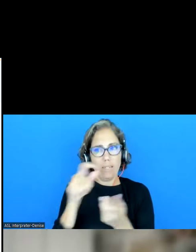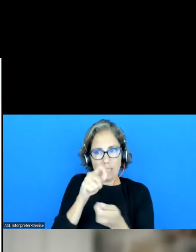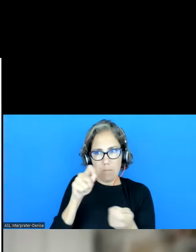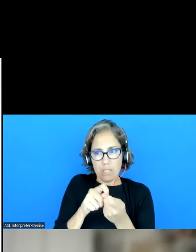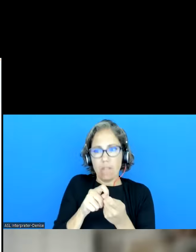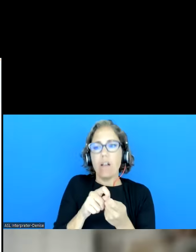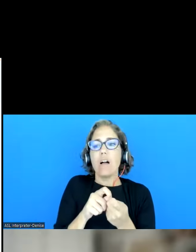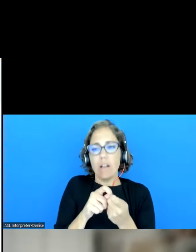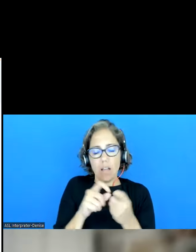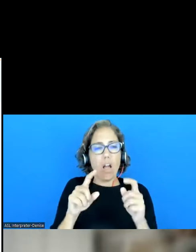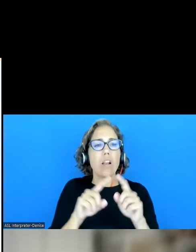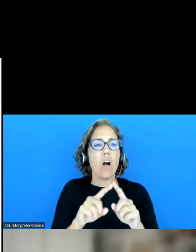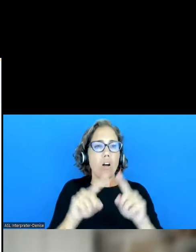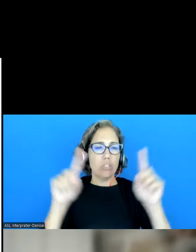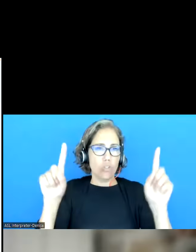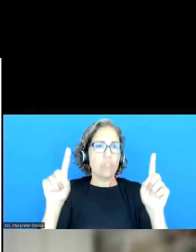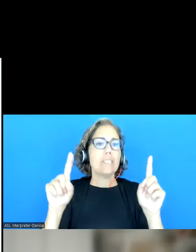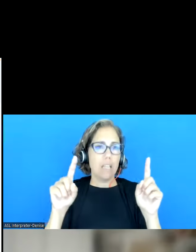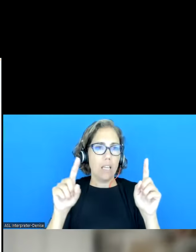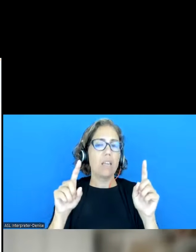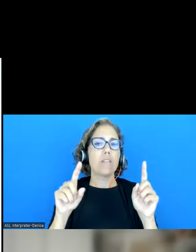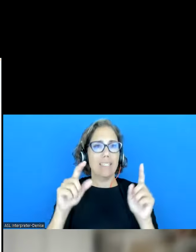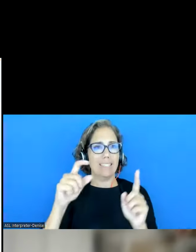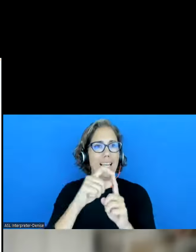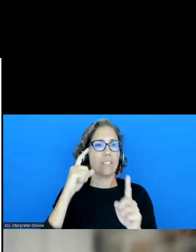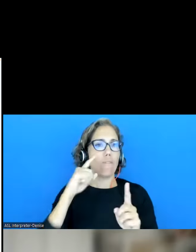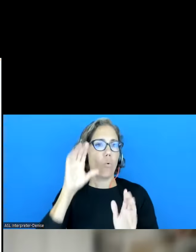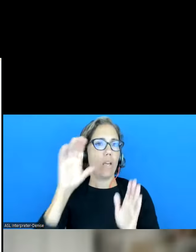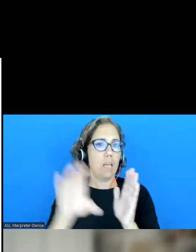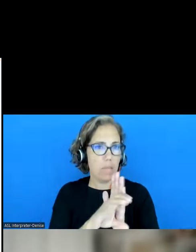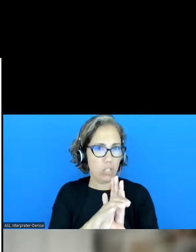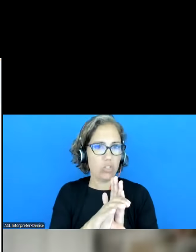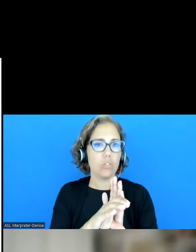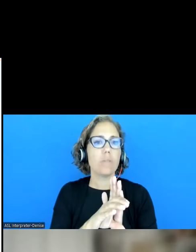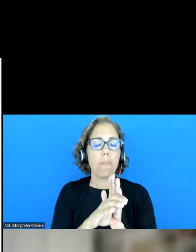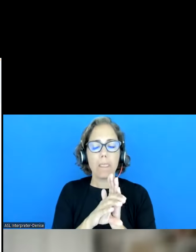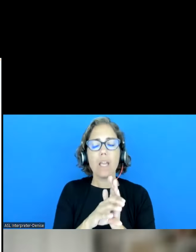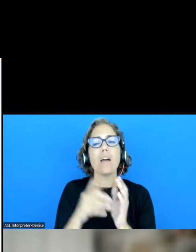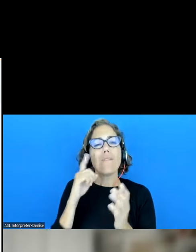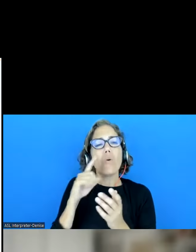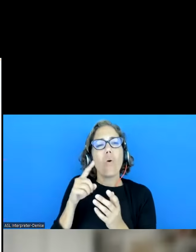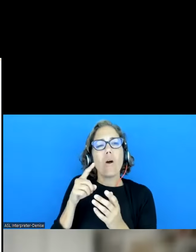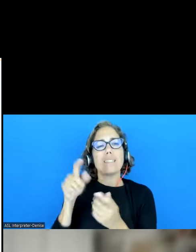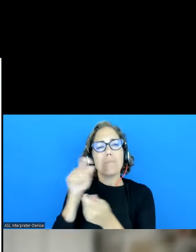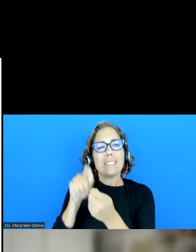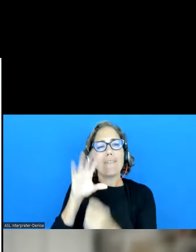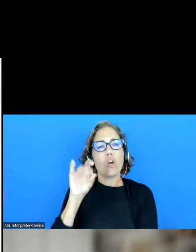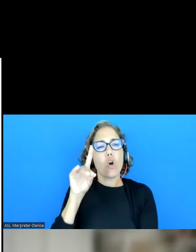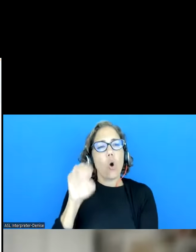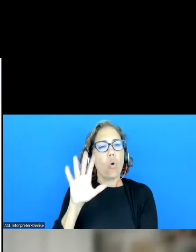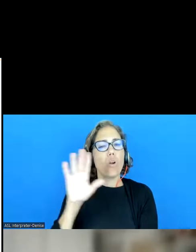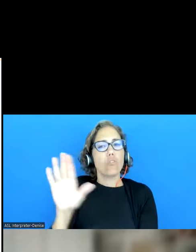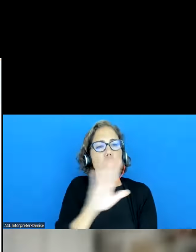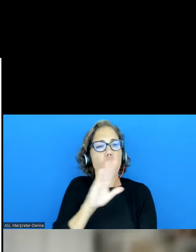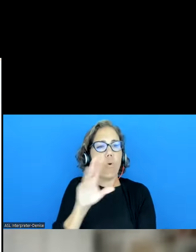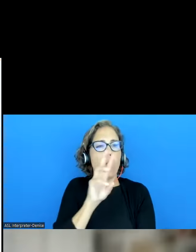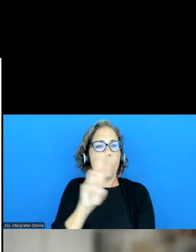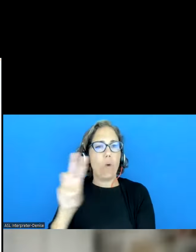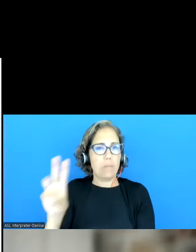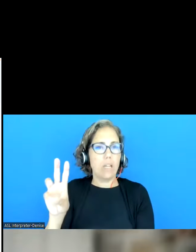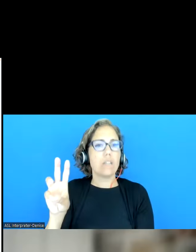alternative text for images, resulting to a specific code on your website that allows people to